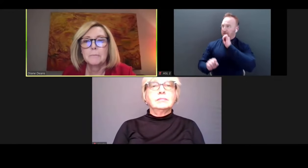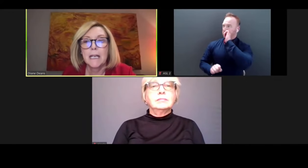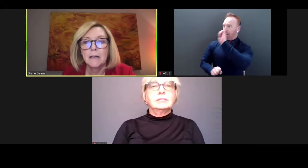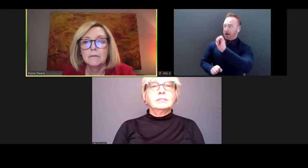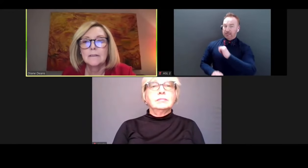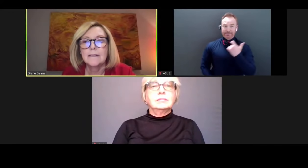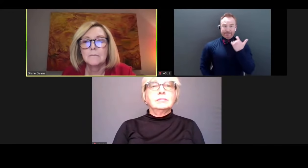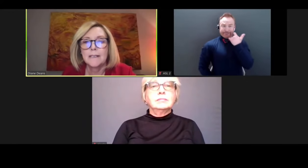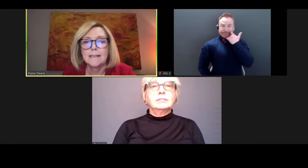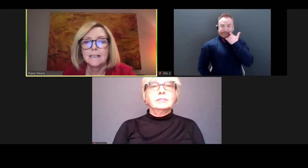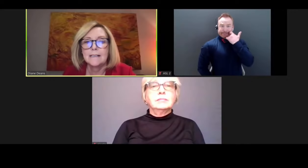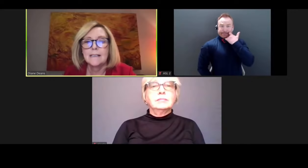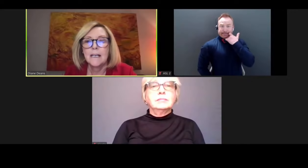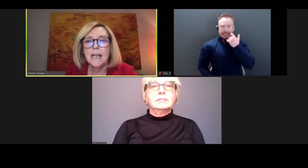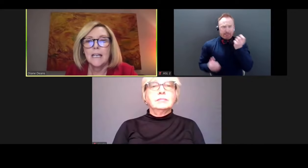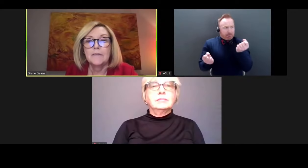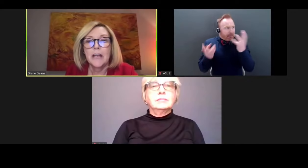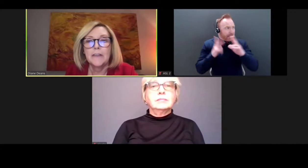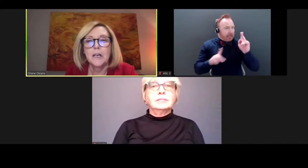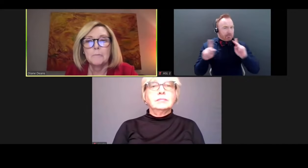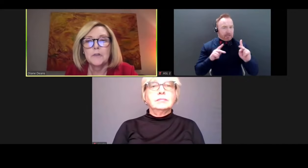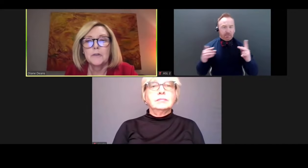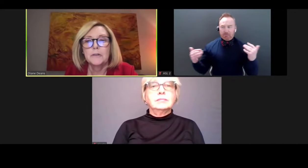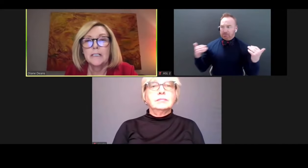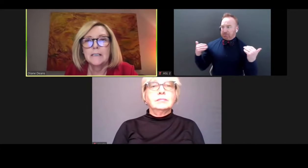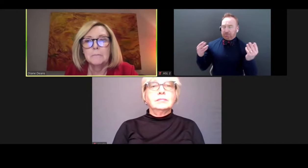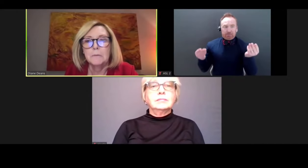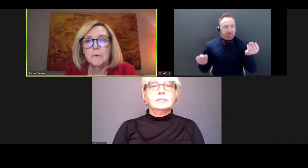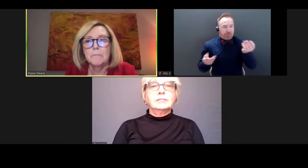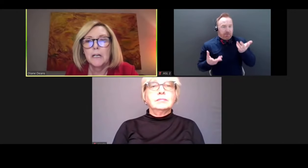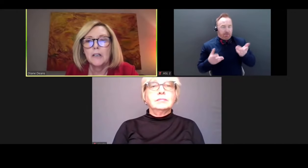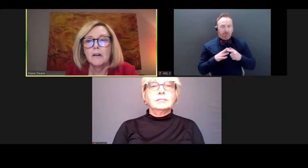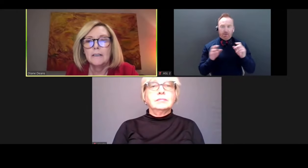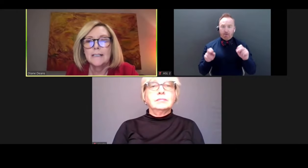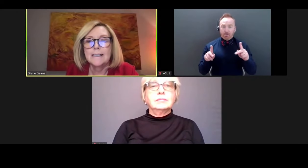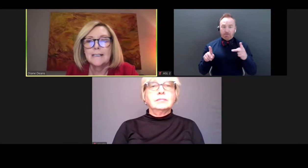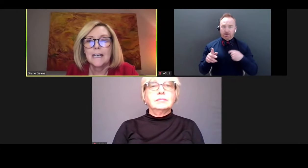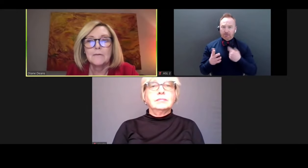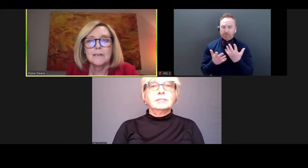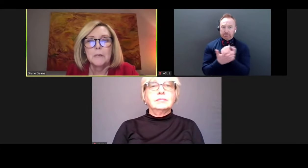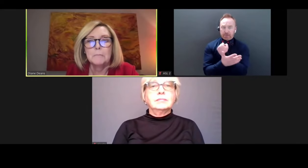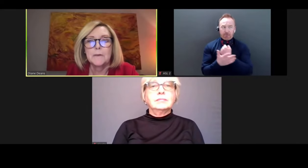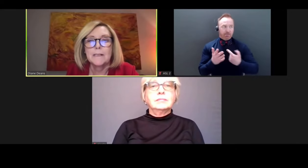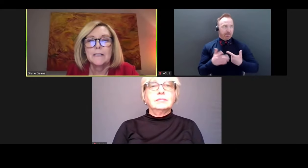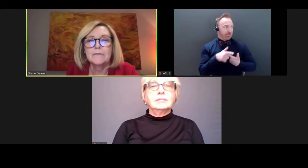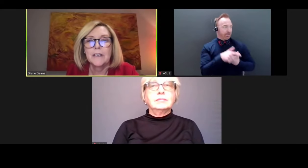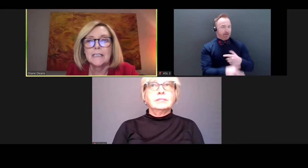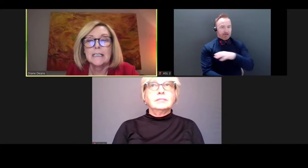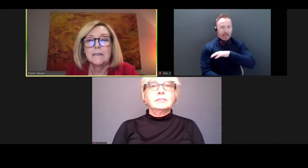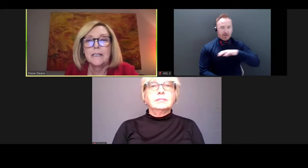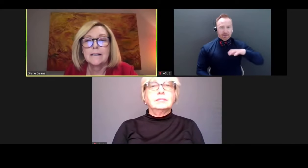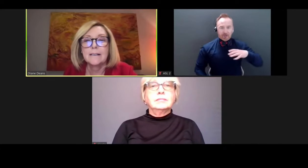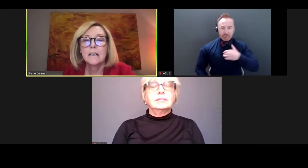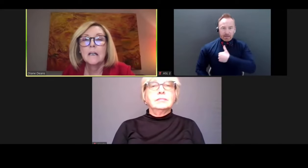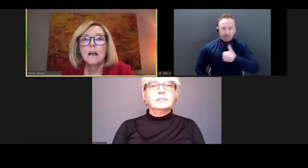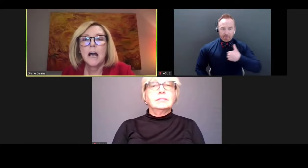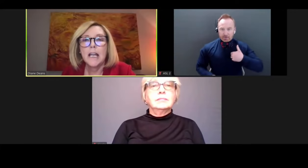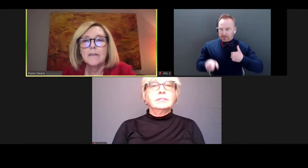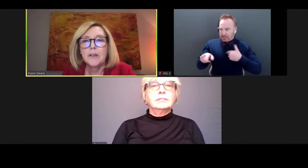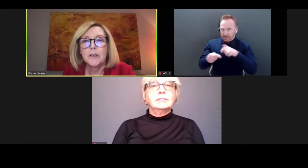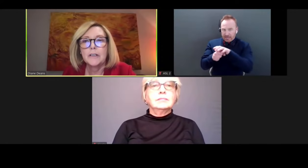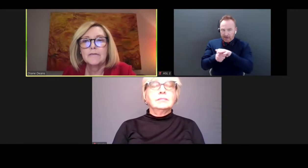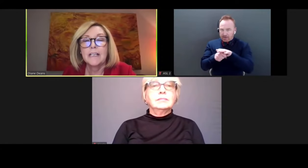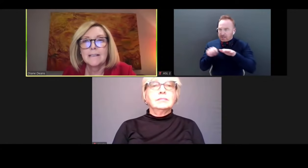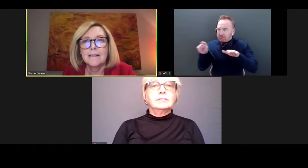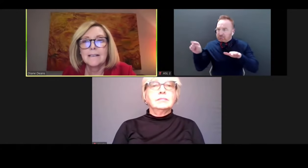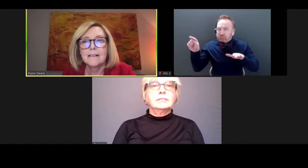from countless residents and have had the opportunity to meet with my colleagues and council members in the affected areas. I have